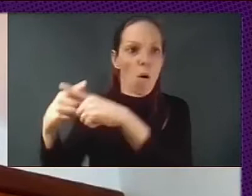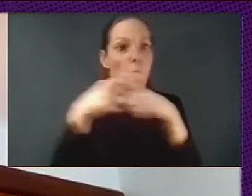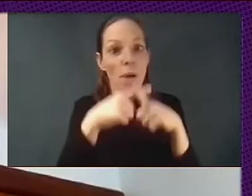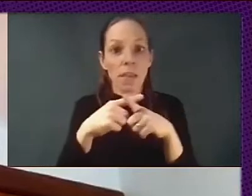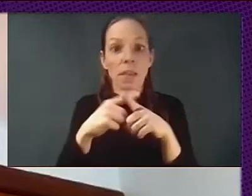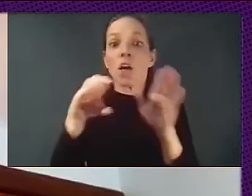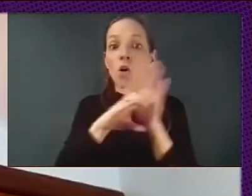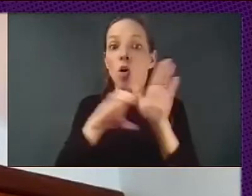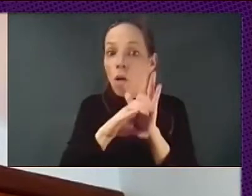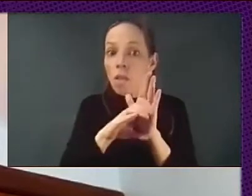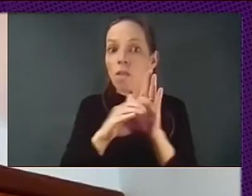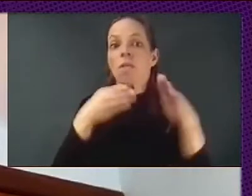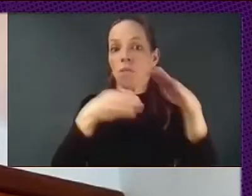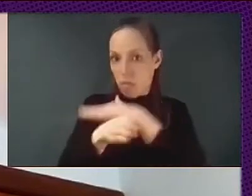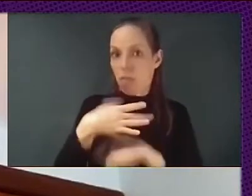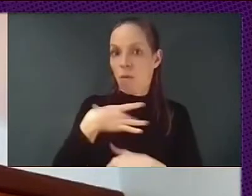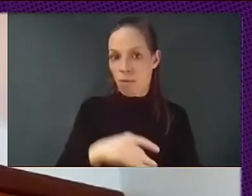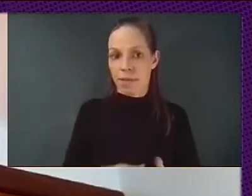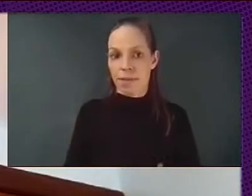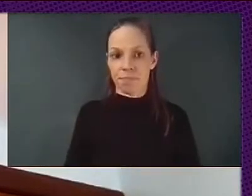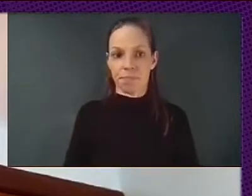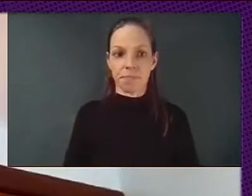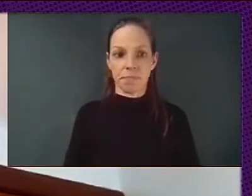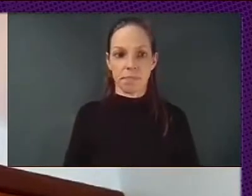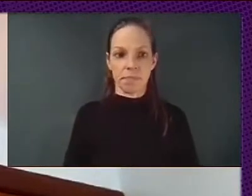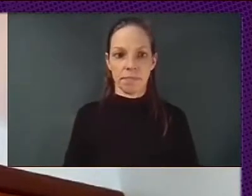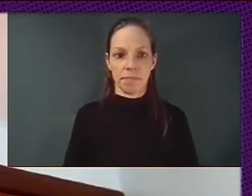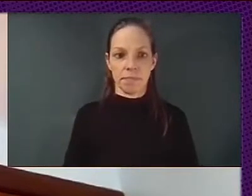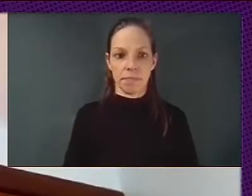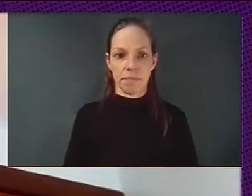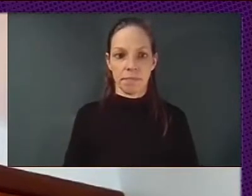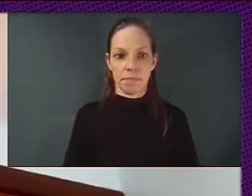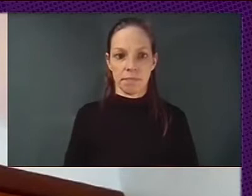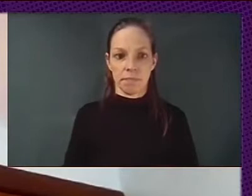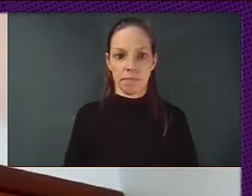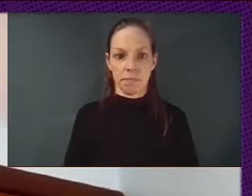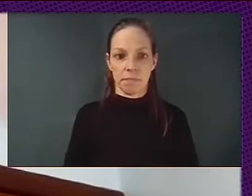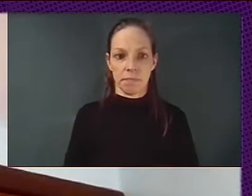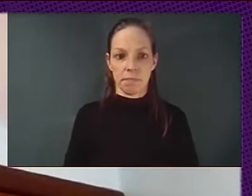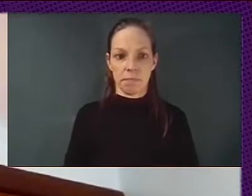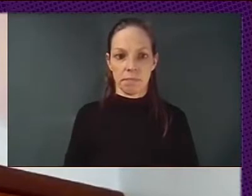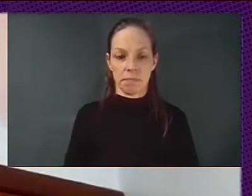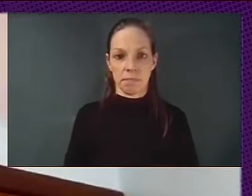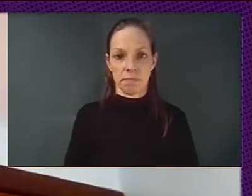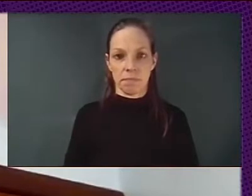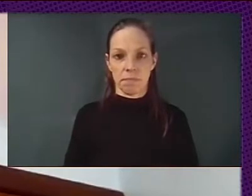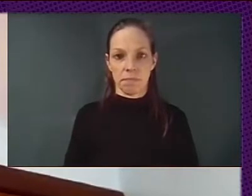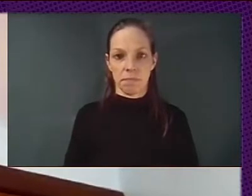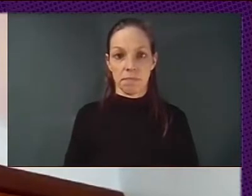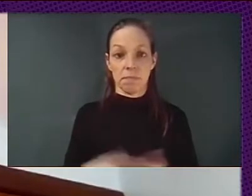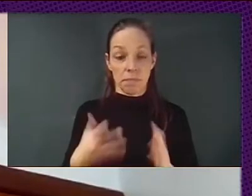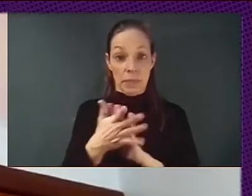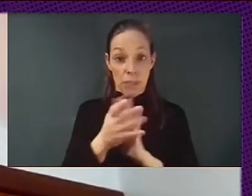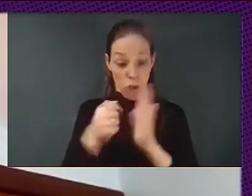software license, a license here should be thought of as the power that you get to do something with this software, was